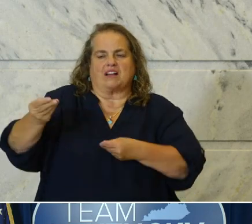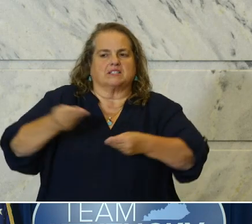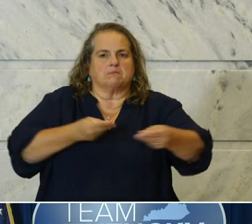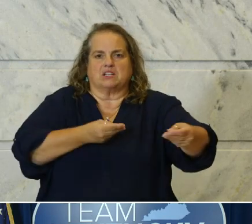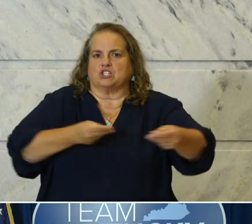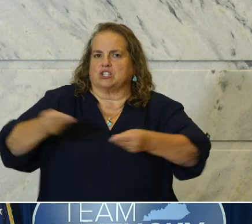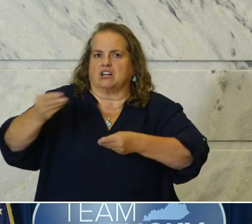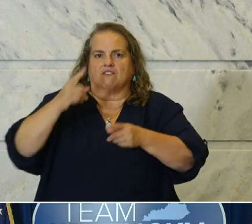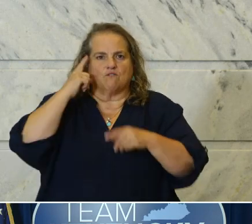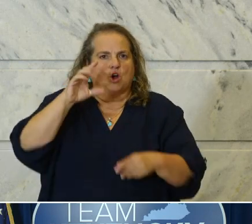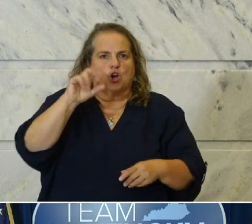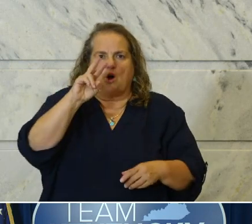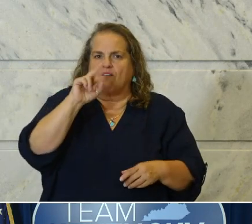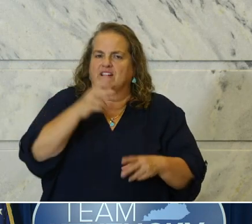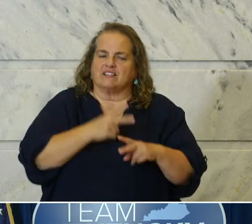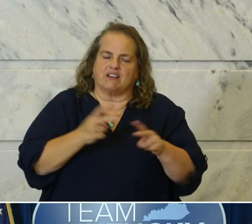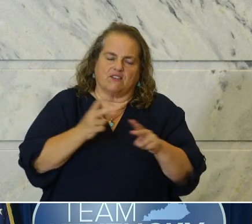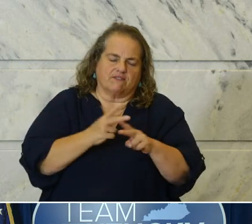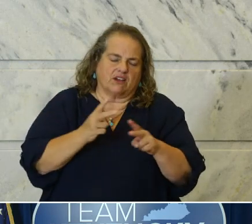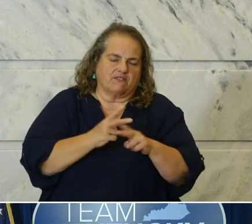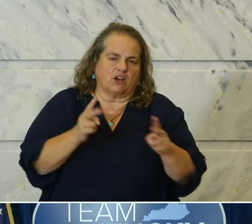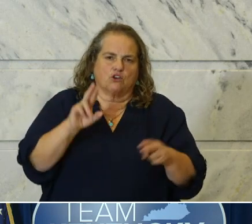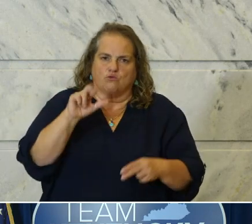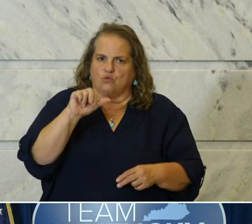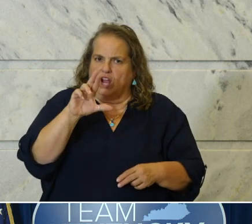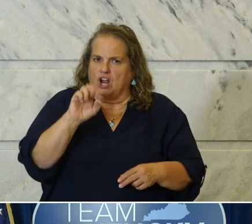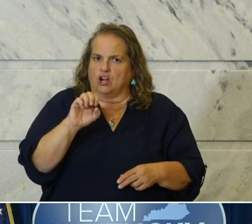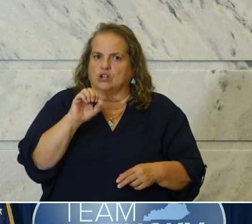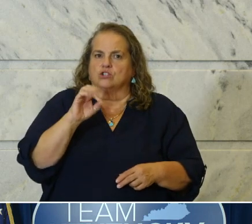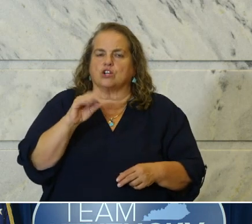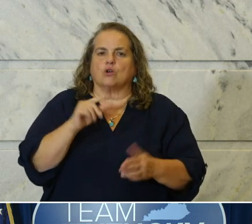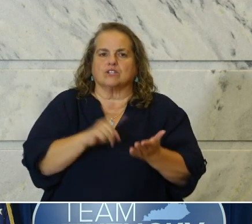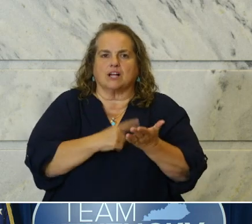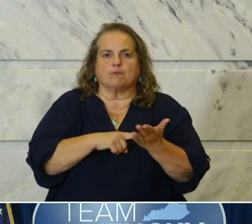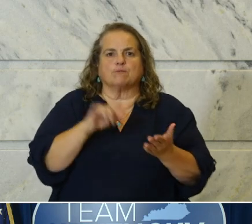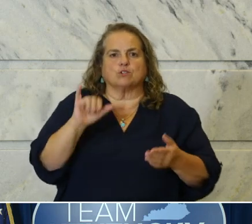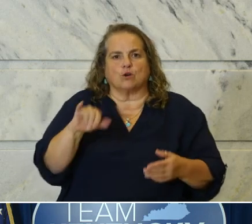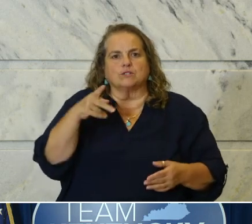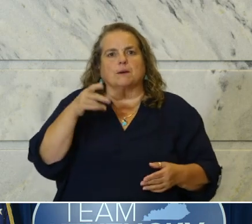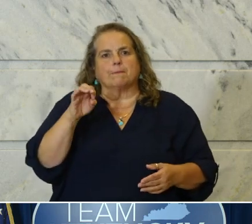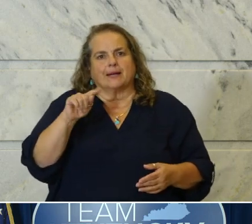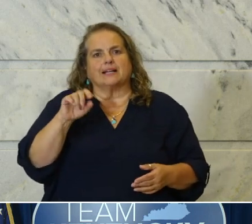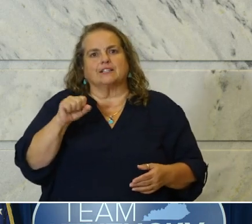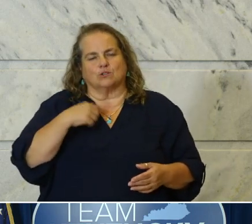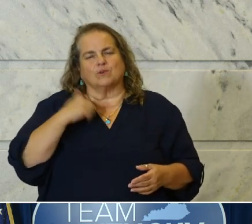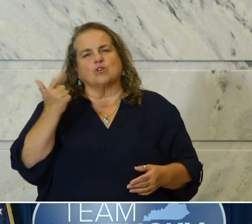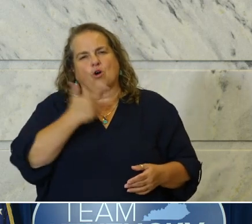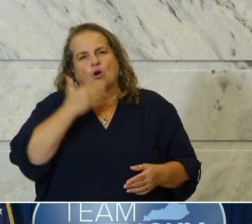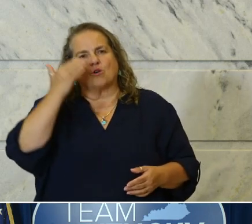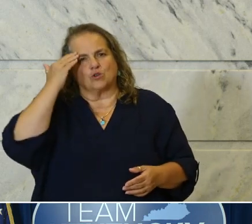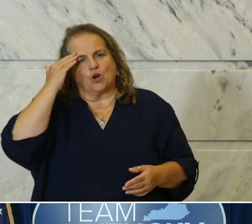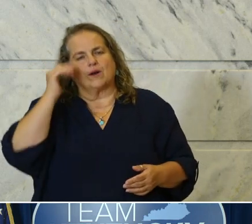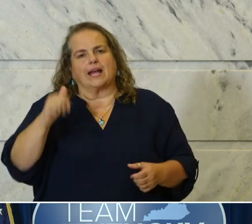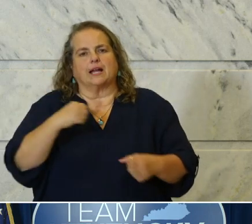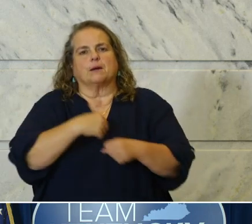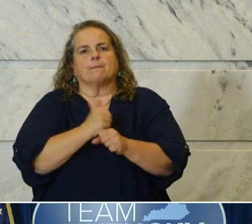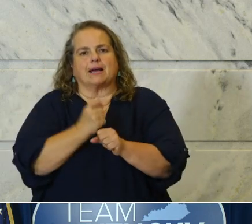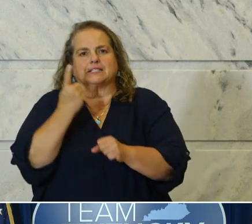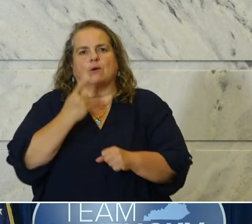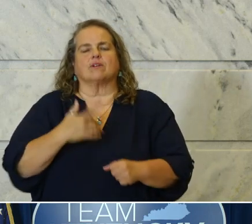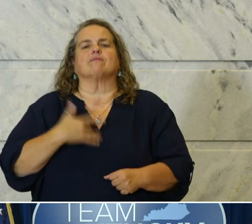there. Very, very, very rare. And sometimes those pets, we all know, can really make somebody's